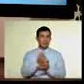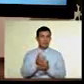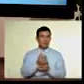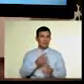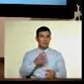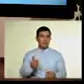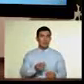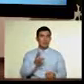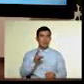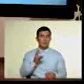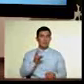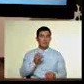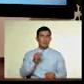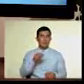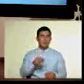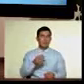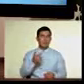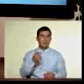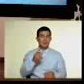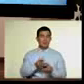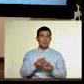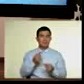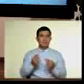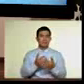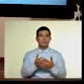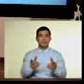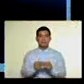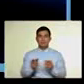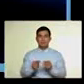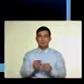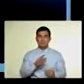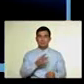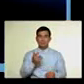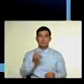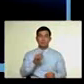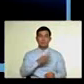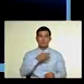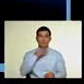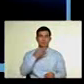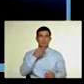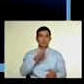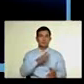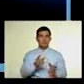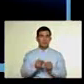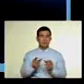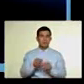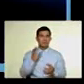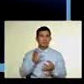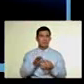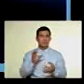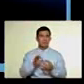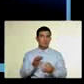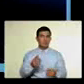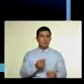Neft va gaz konlari ham cho'kindi jinslar orasida bo'ladi. Ular ko'pincha birgalikda uchraydi. Neft va